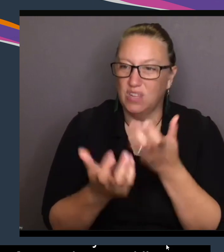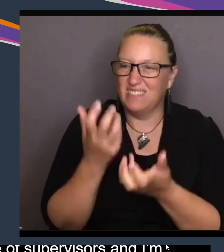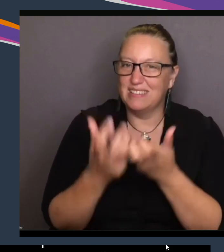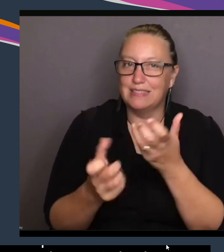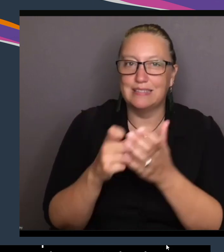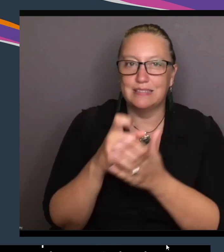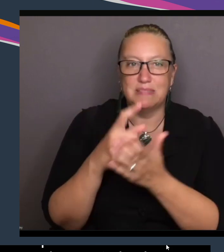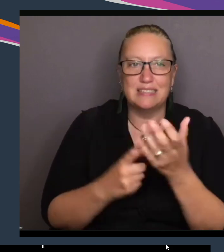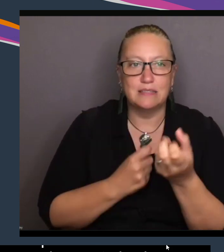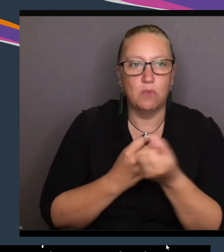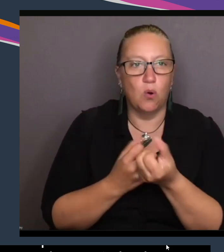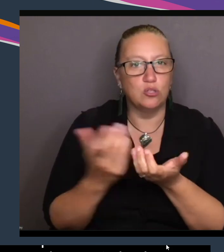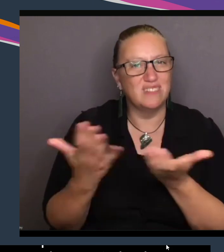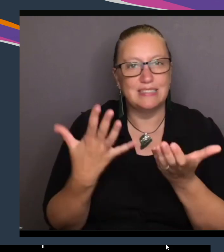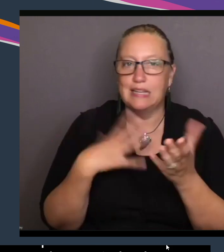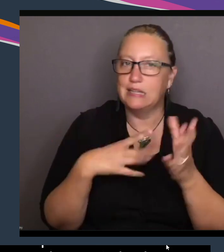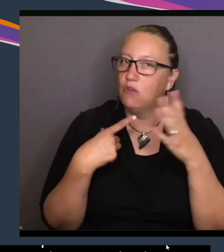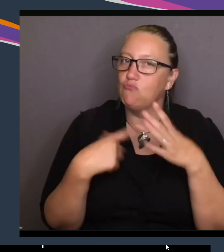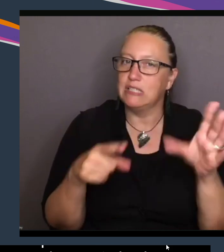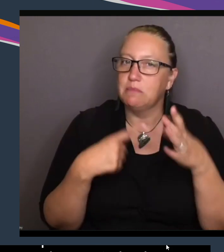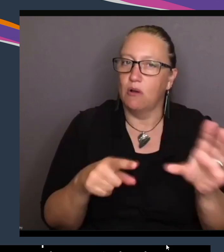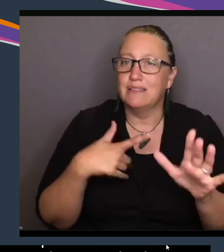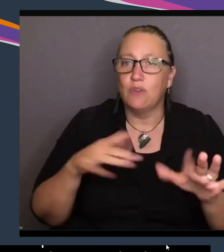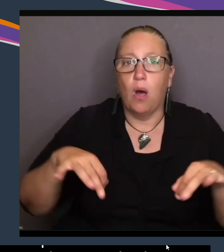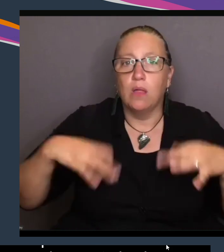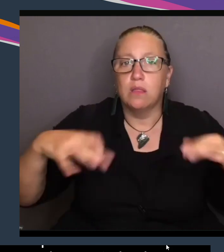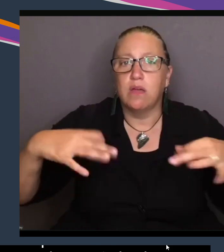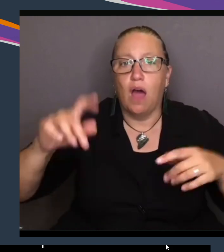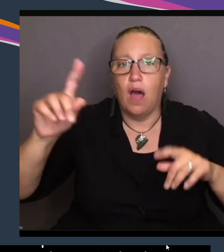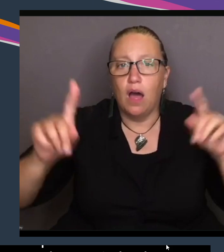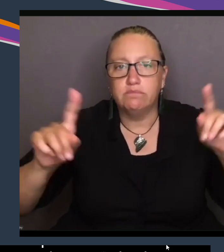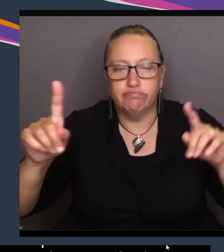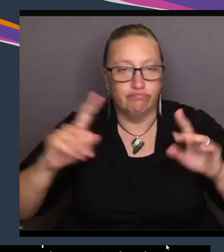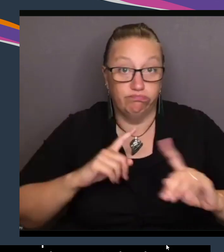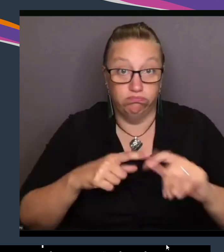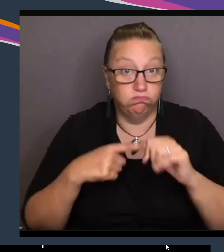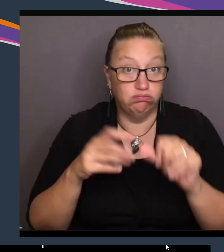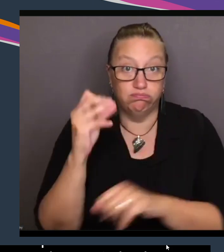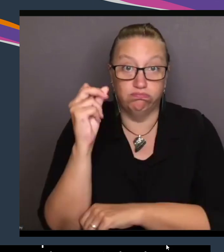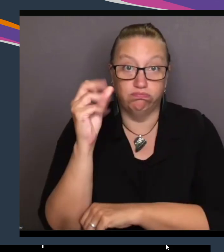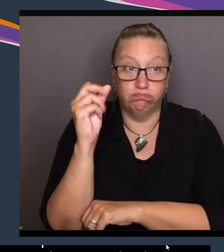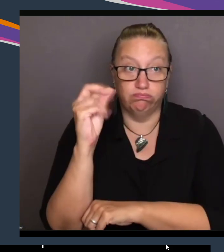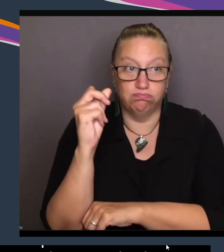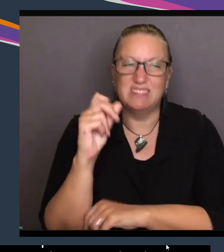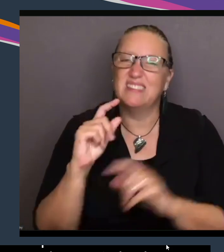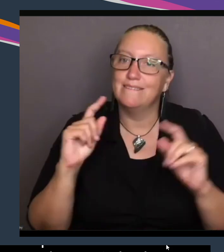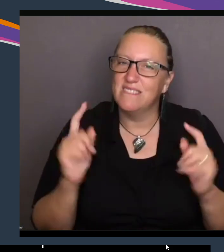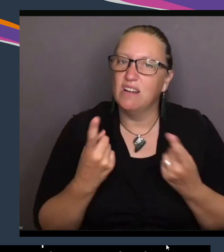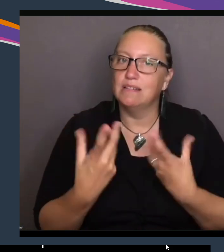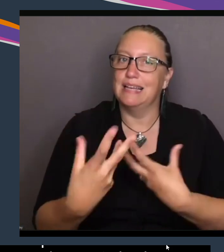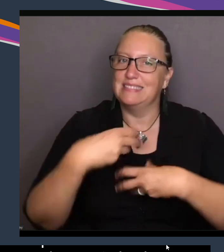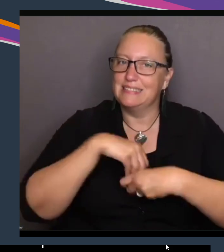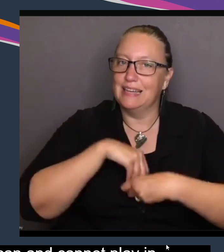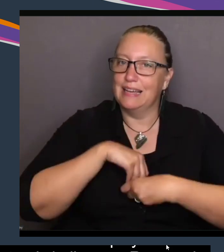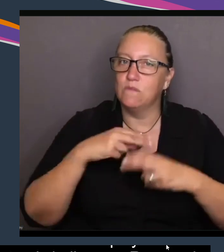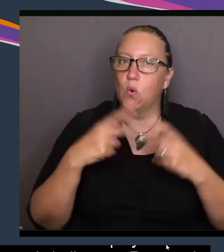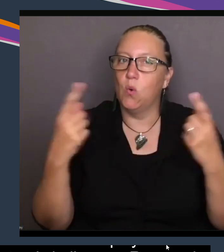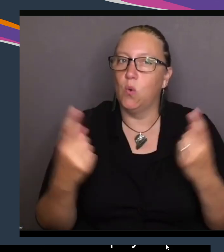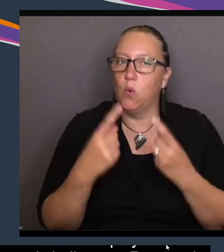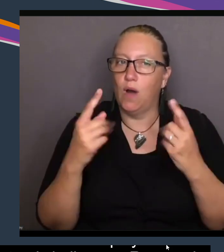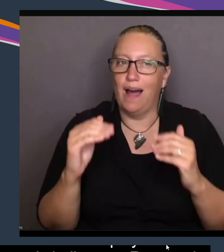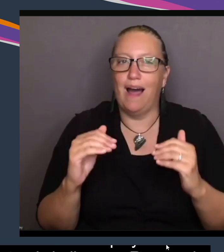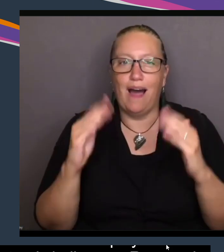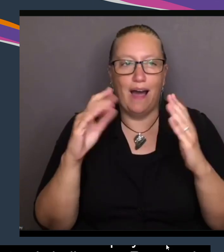services. And so this first intake of our national cohort of higher degree researchers with disability is based on